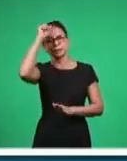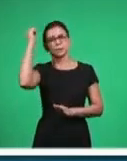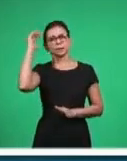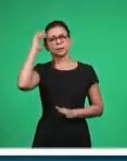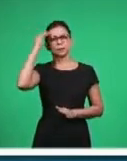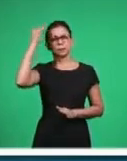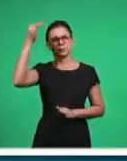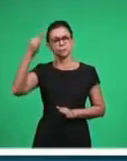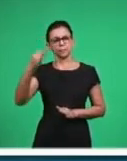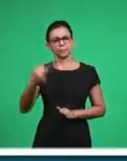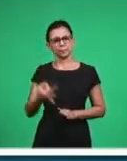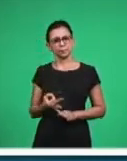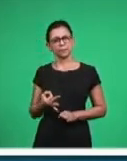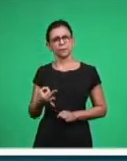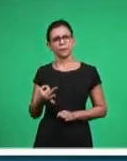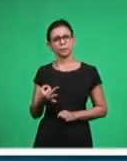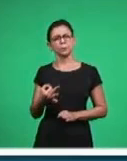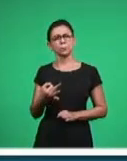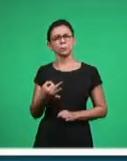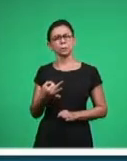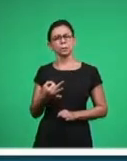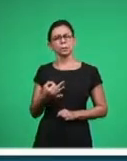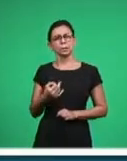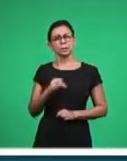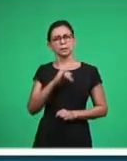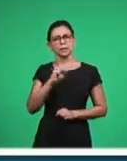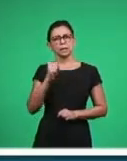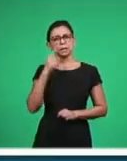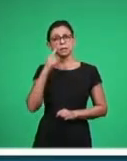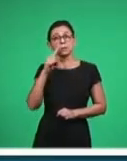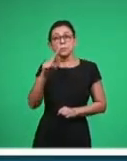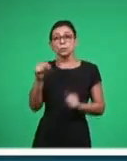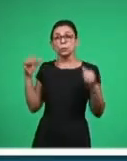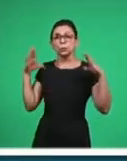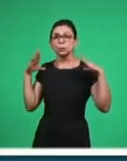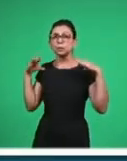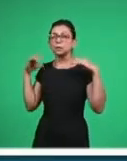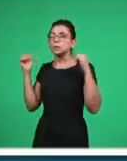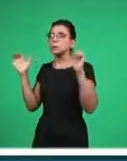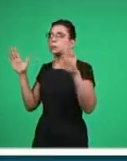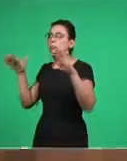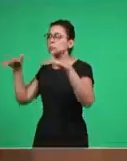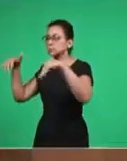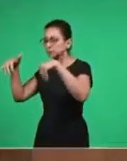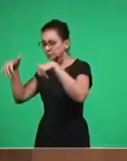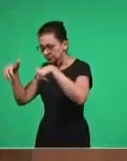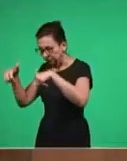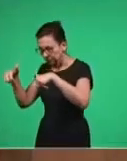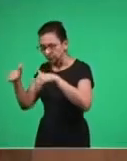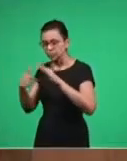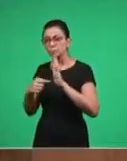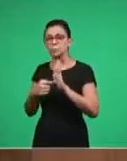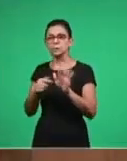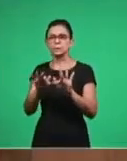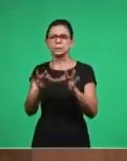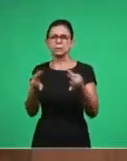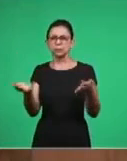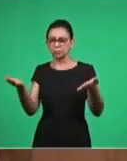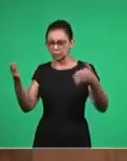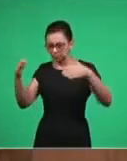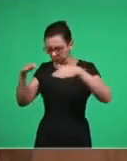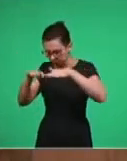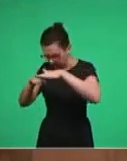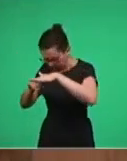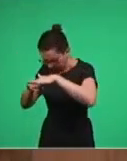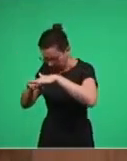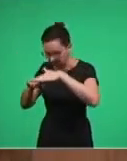discernment, humility, humbleness, even the angels before the Lord, if even they cover their faces, cover their feet